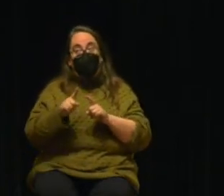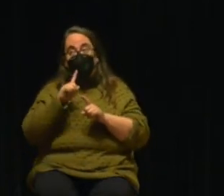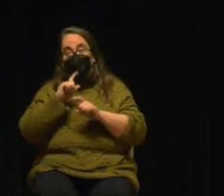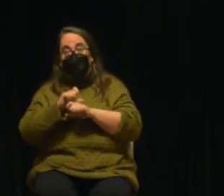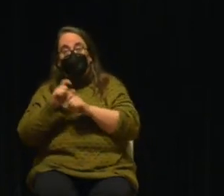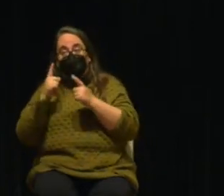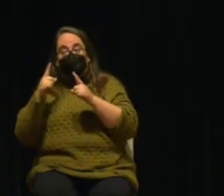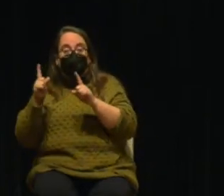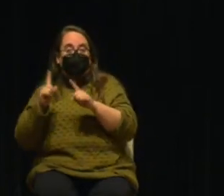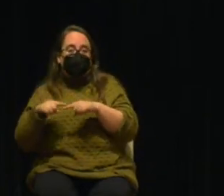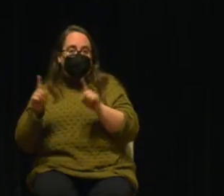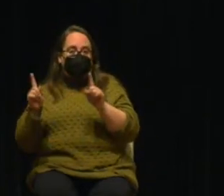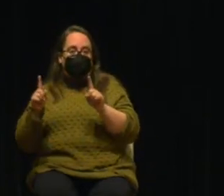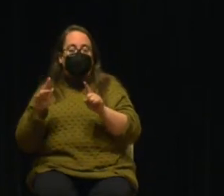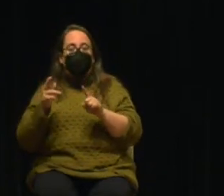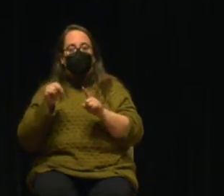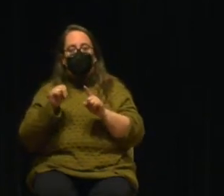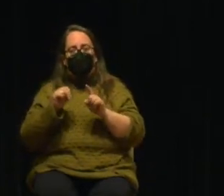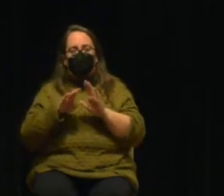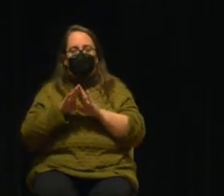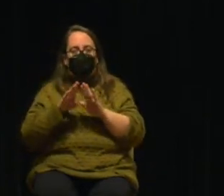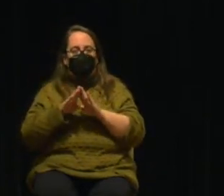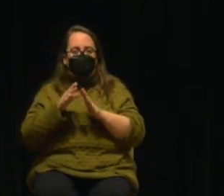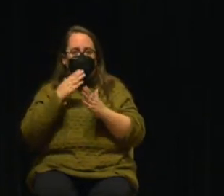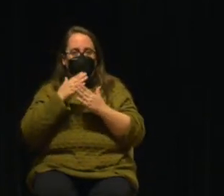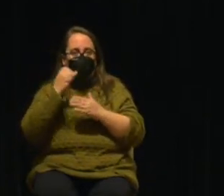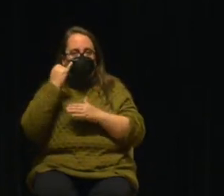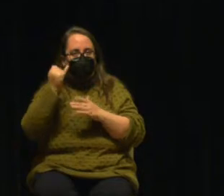Fortunately, Brown developed an ingenious plan.